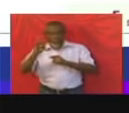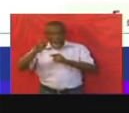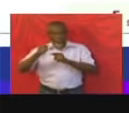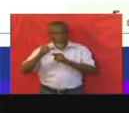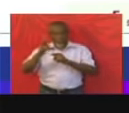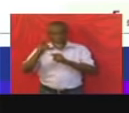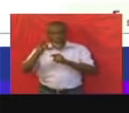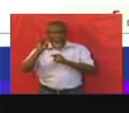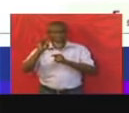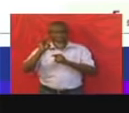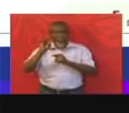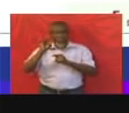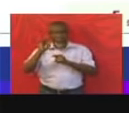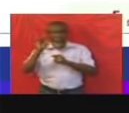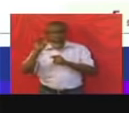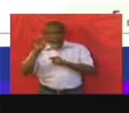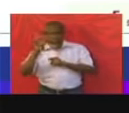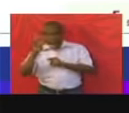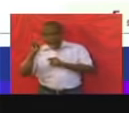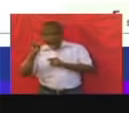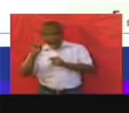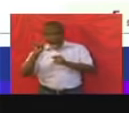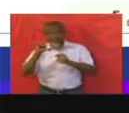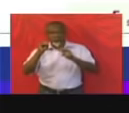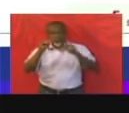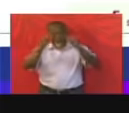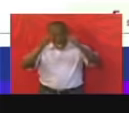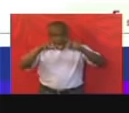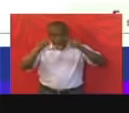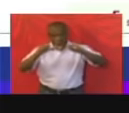296,840 samples. Of those samples,